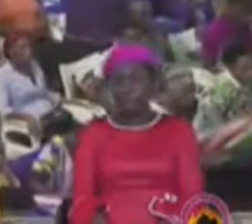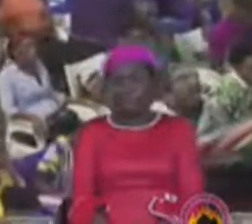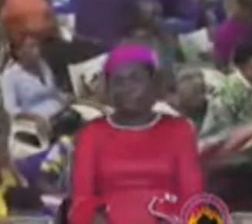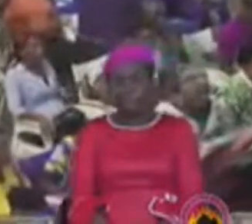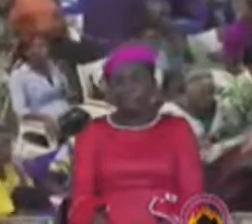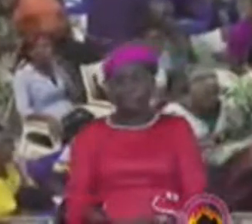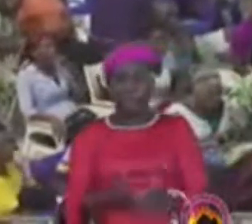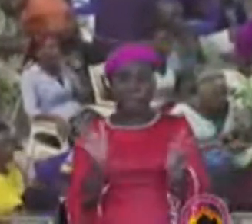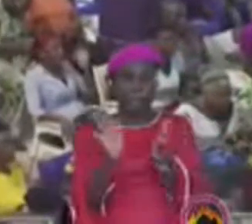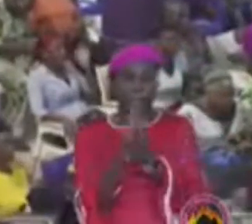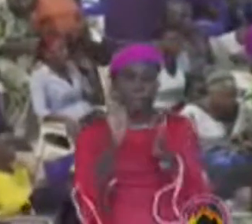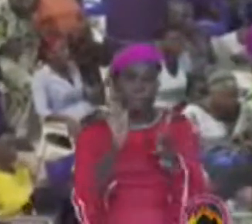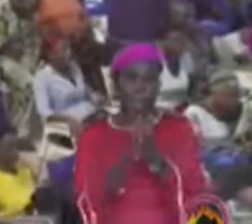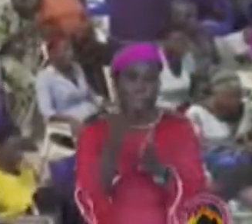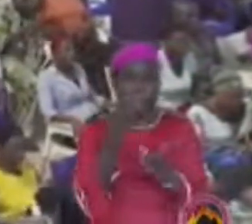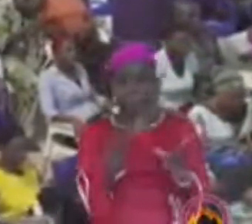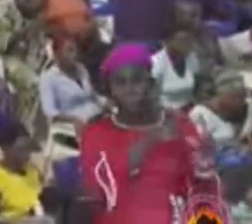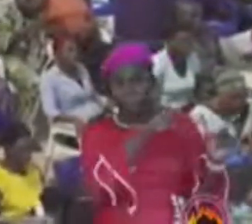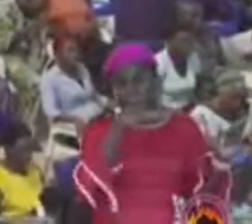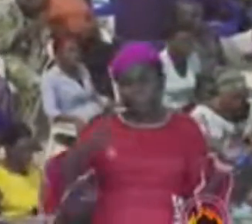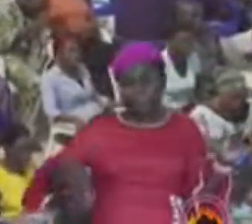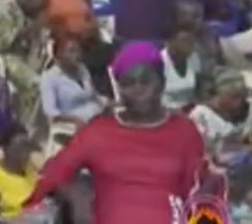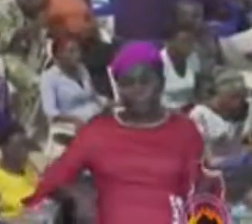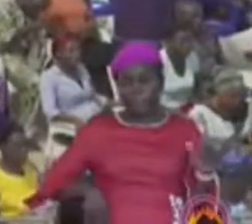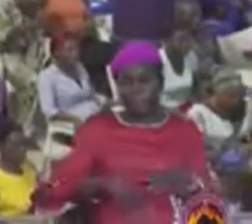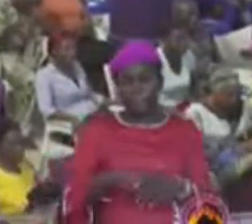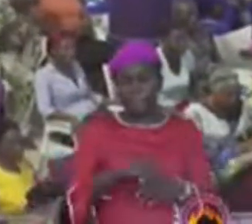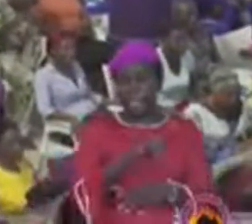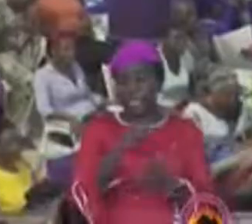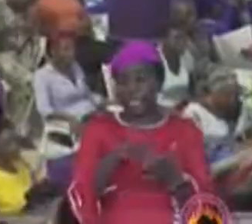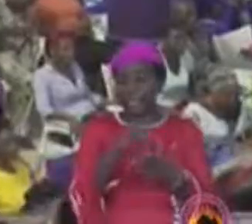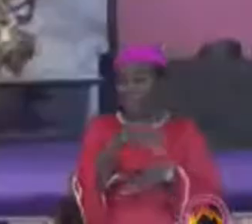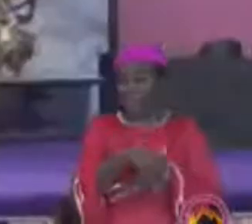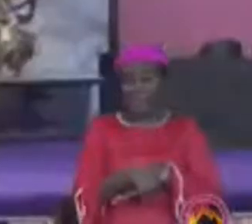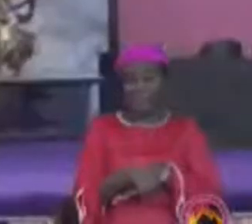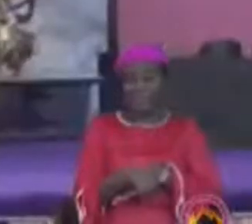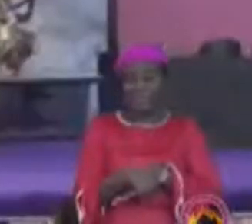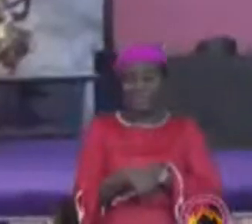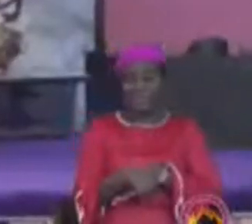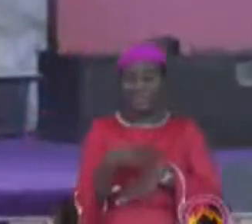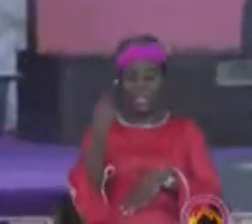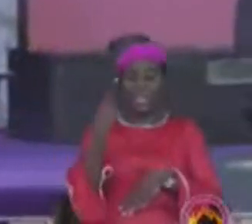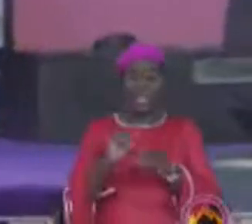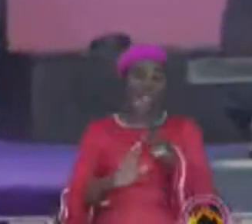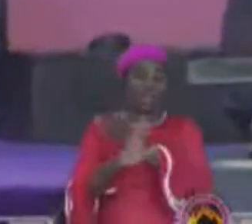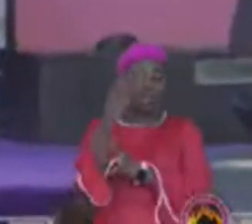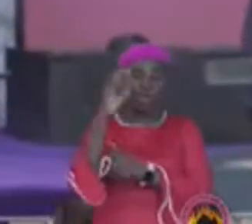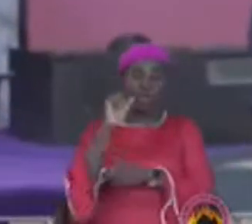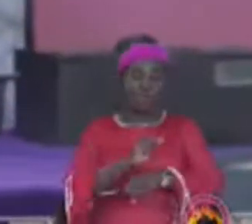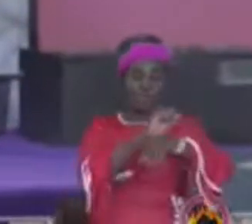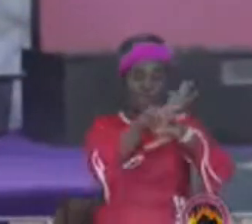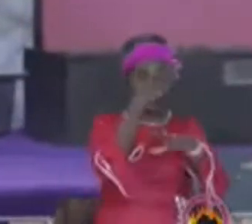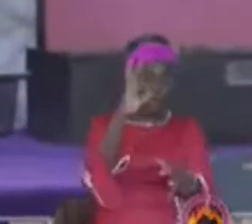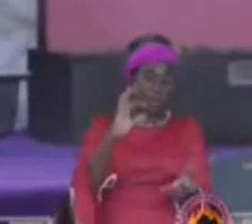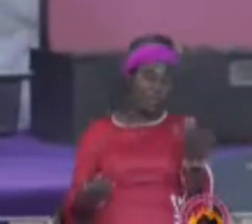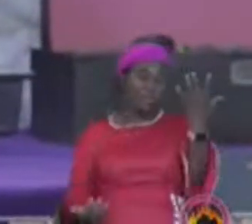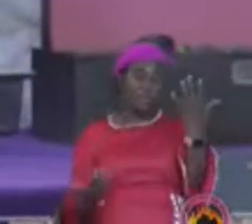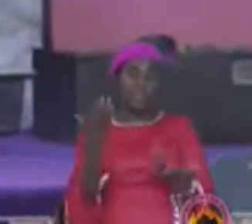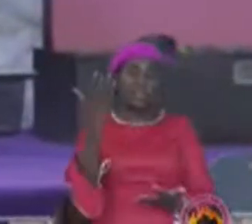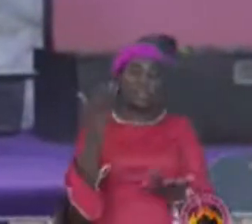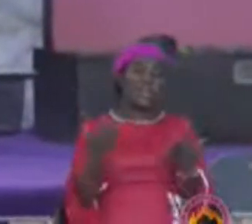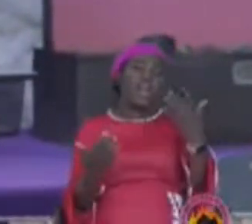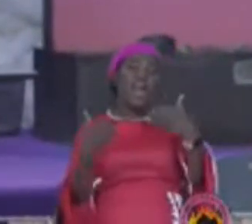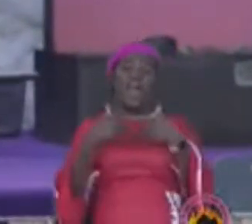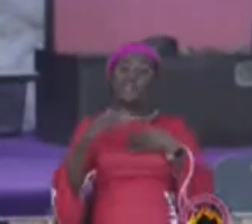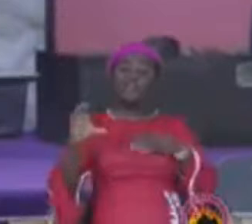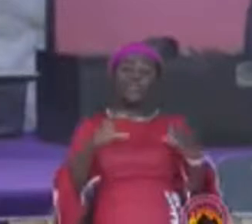Praise the name of the Lord. Hallelujah. Tonight, the God of mountain of fire has